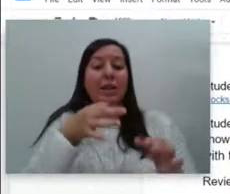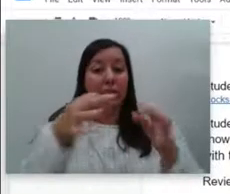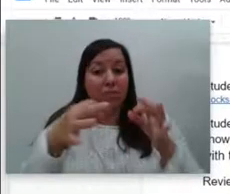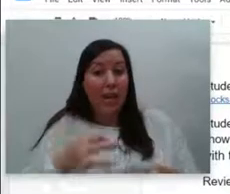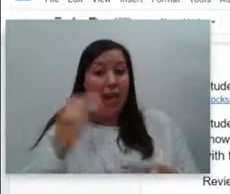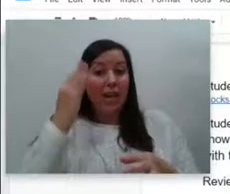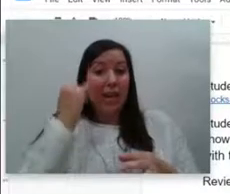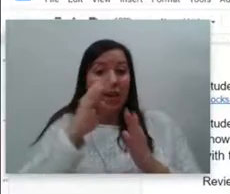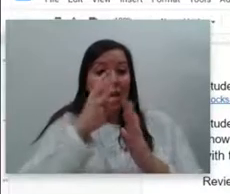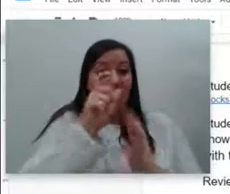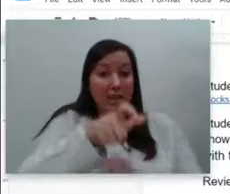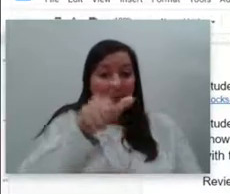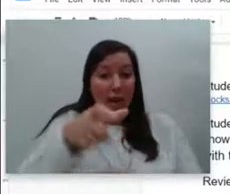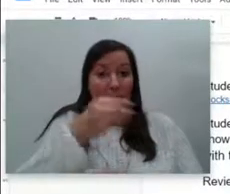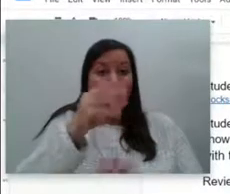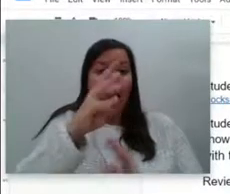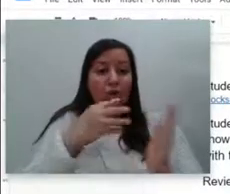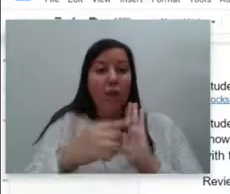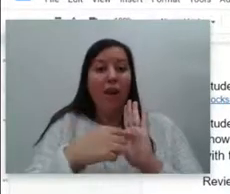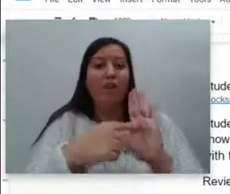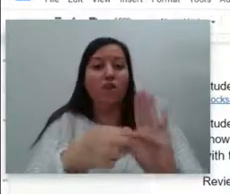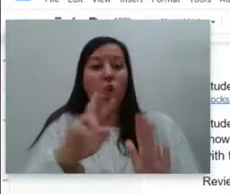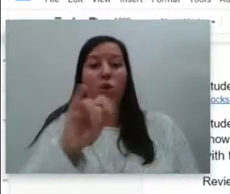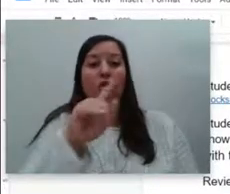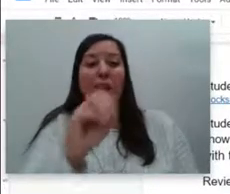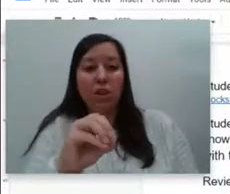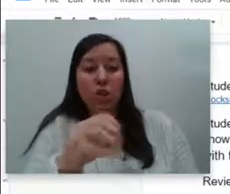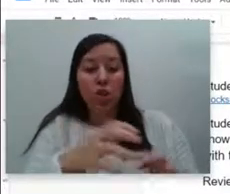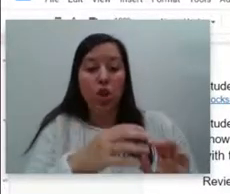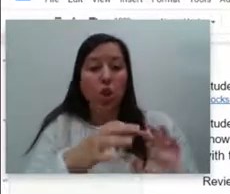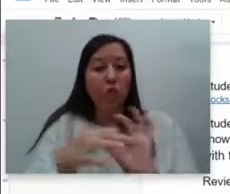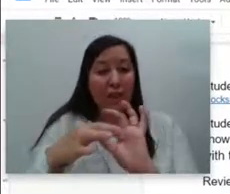and graph show a ratio relationship.